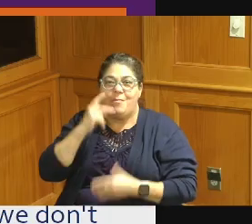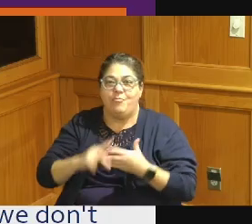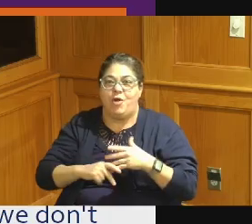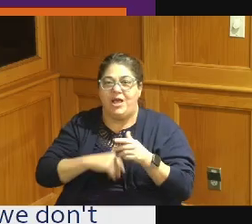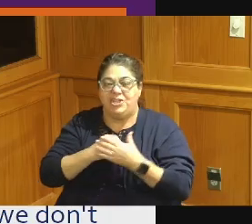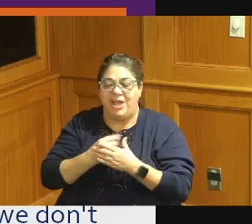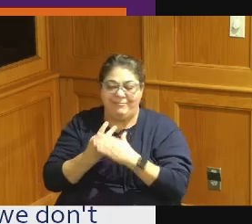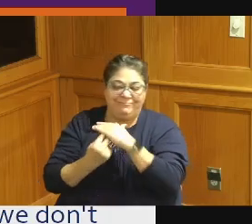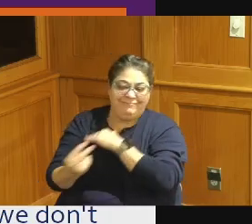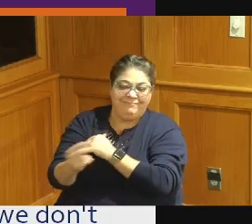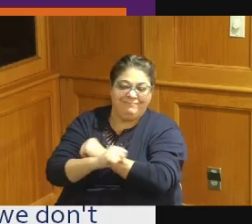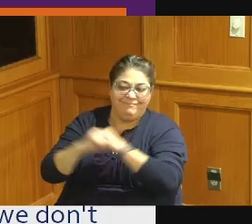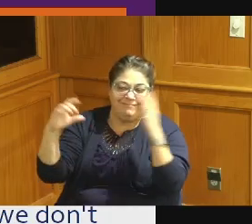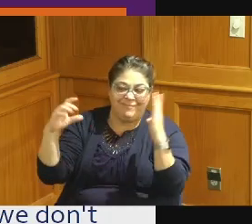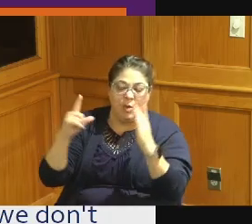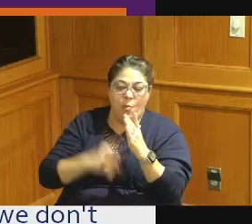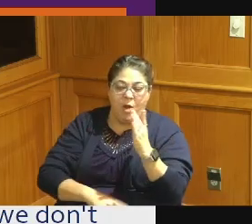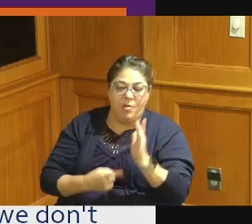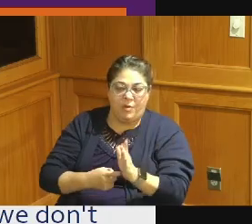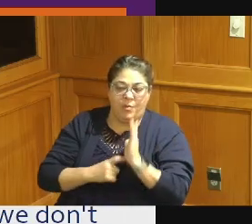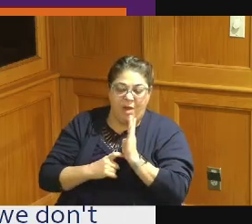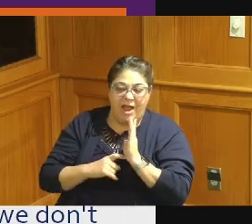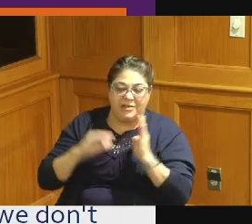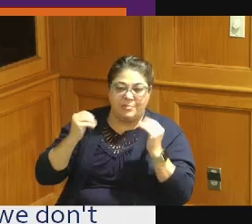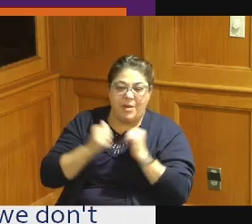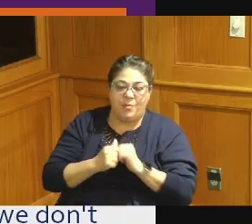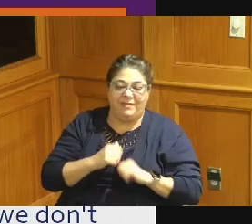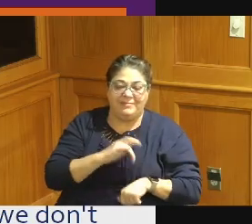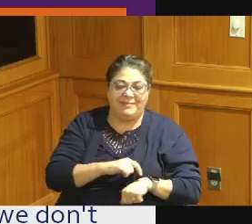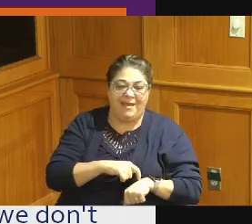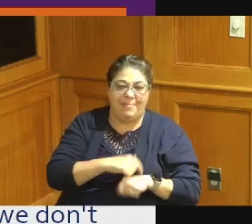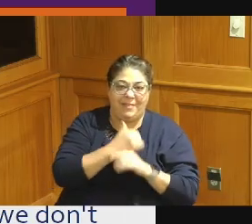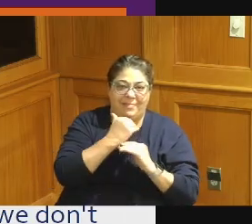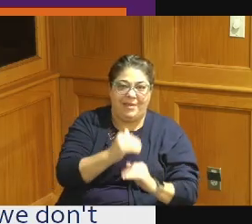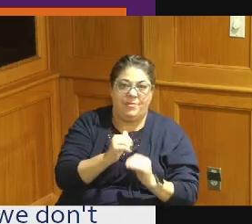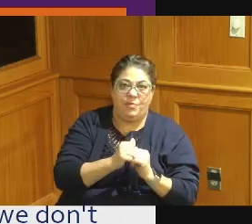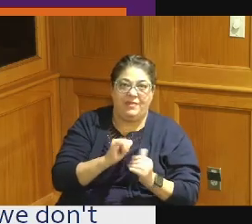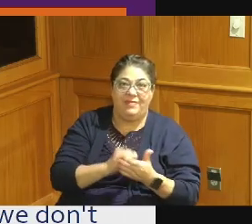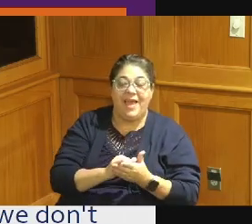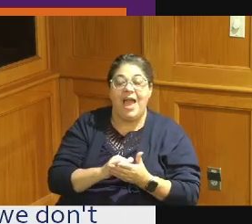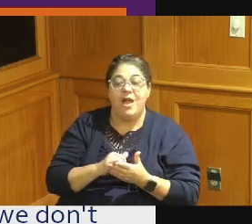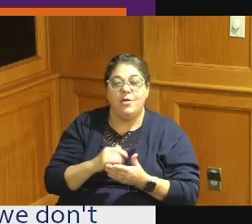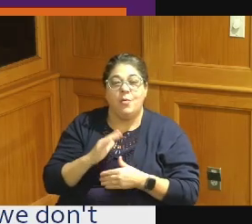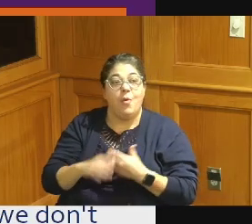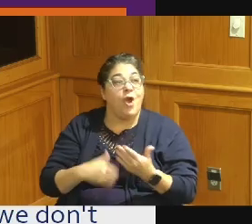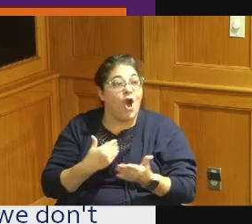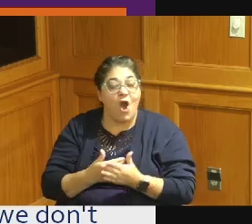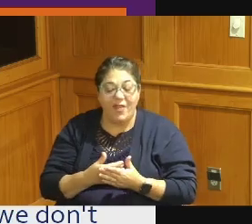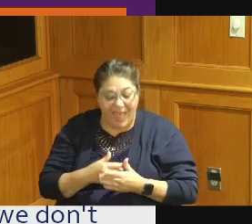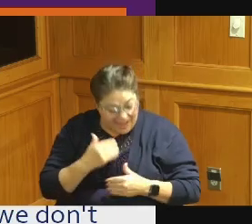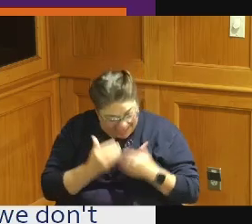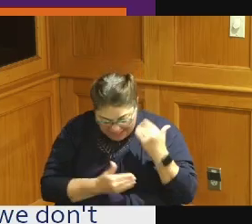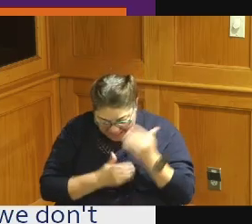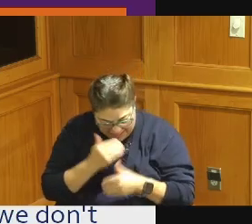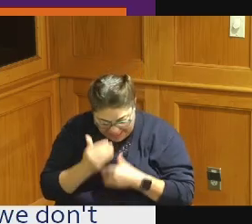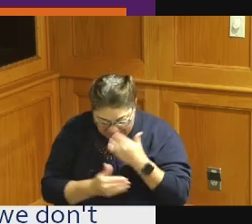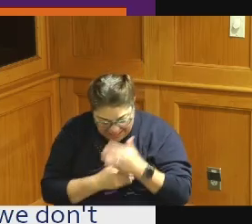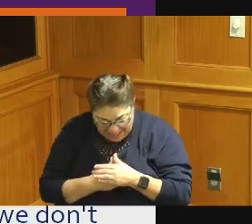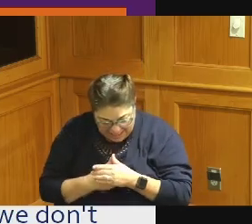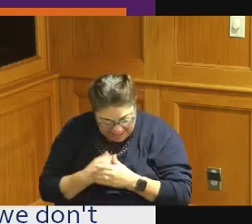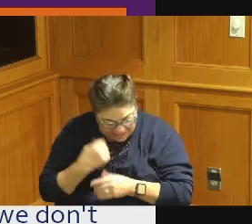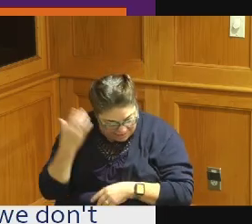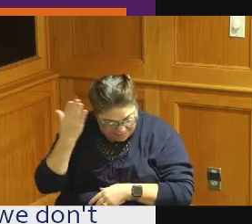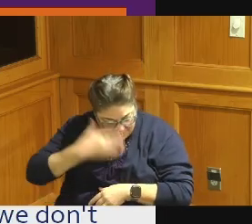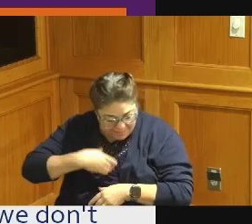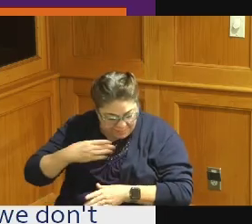might take to come to fruition versus these timing concerns. Because we don't want to be in a situation, I think, collectively, where we've run out the clock